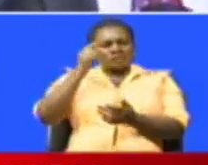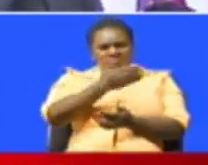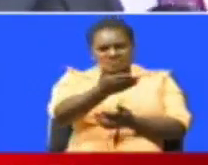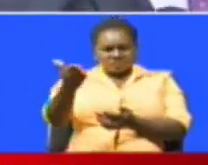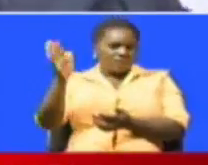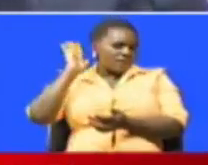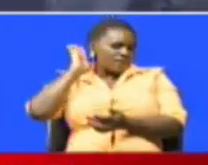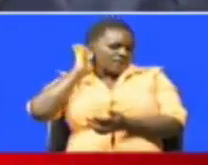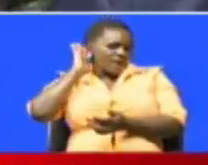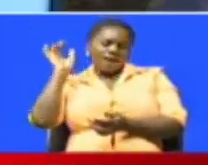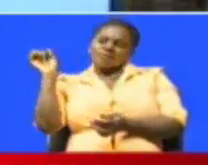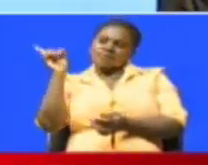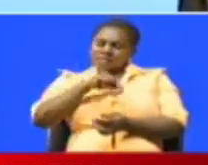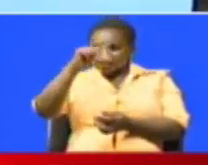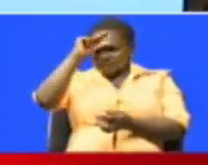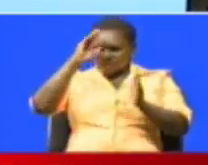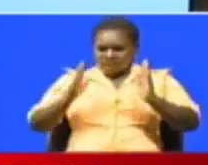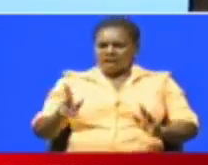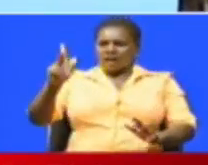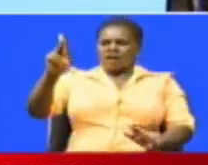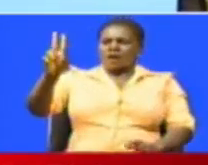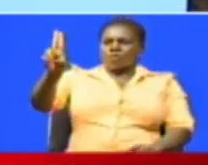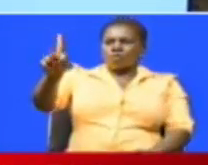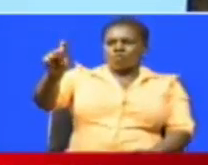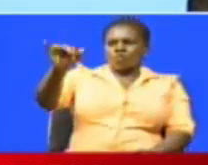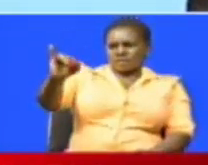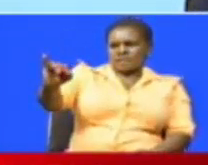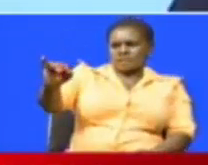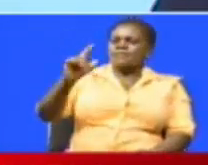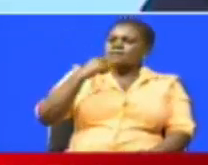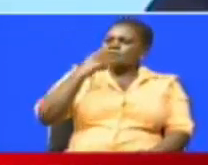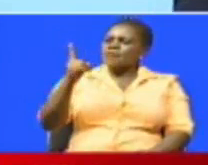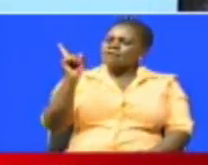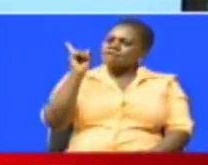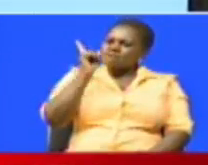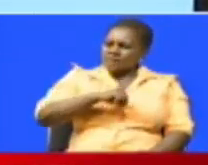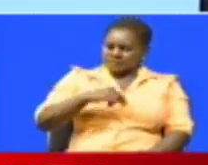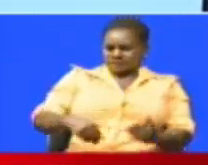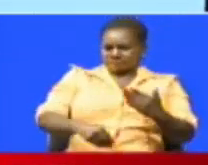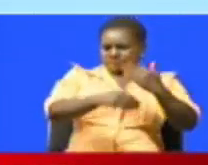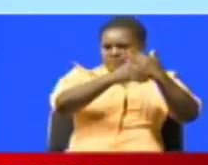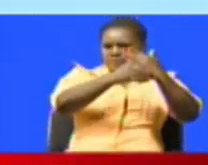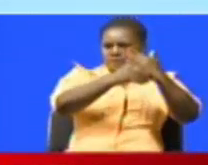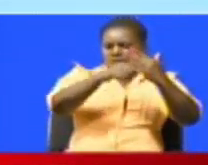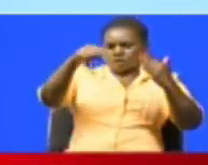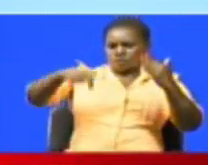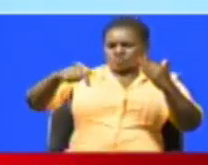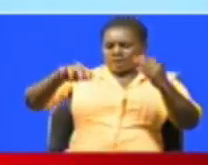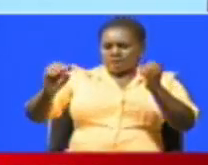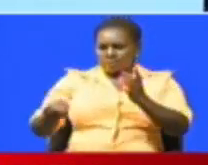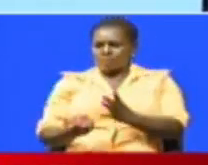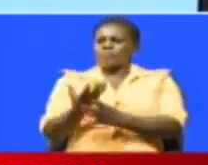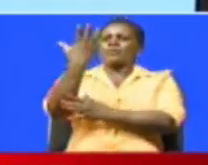have all heard what Governor Kuti had to say. And in addition to all this, today we are